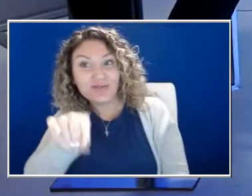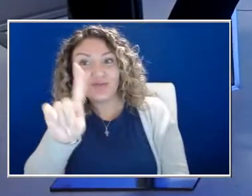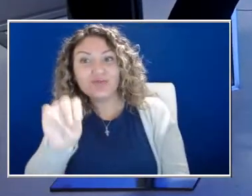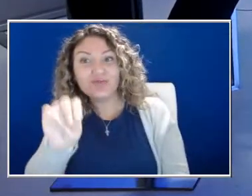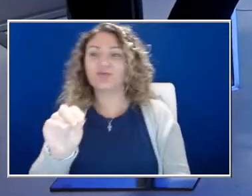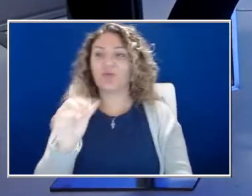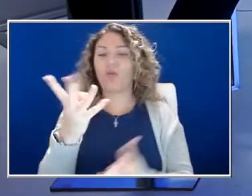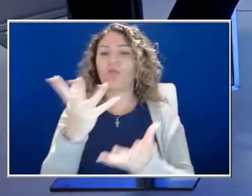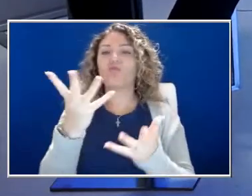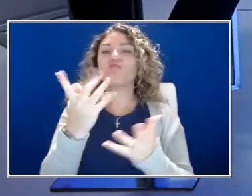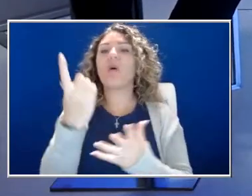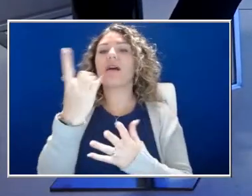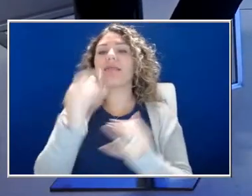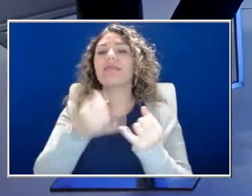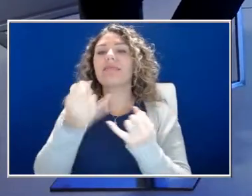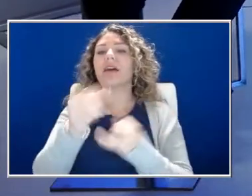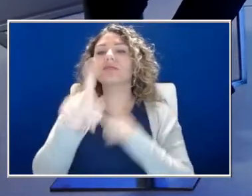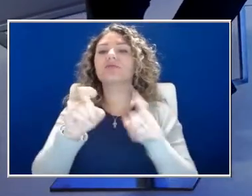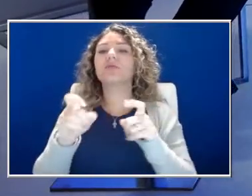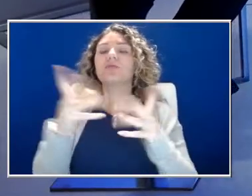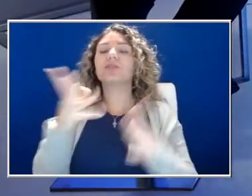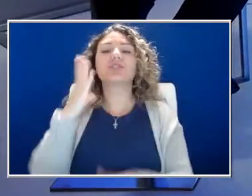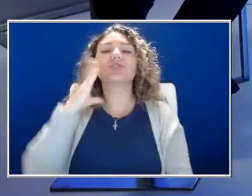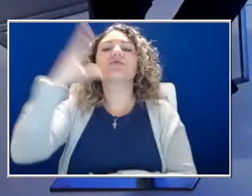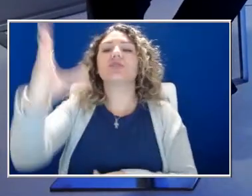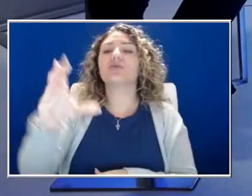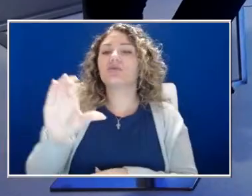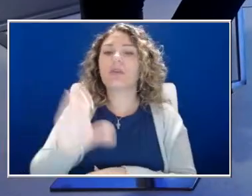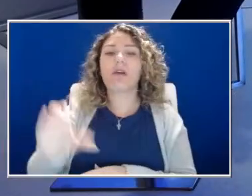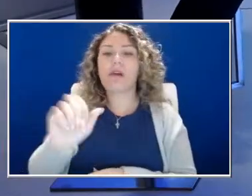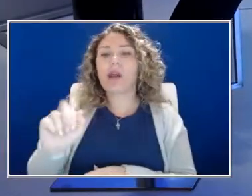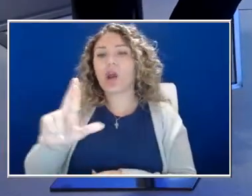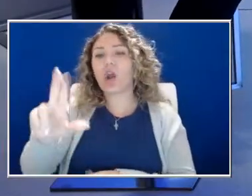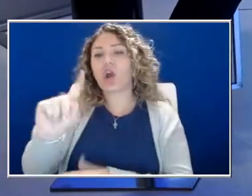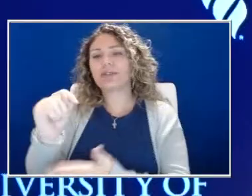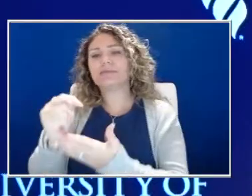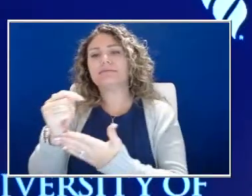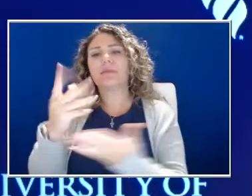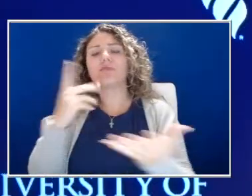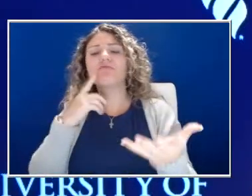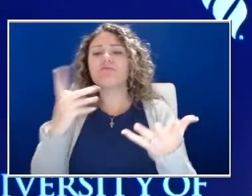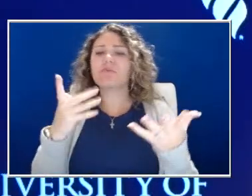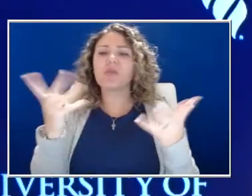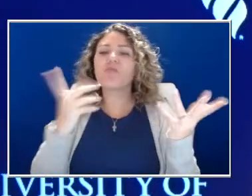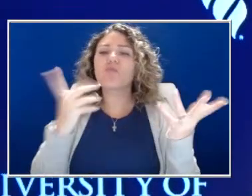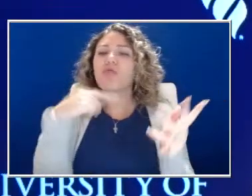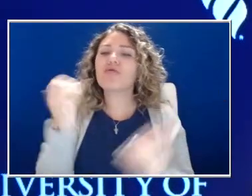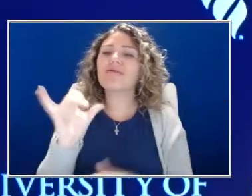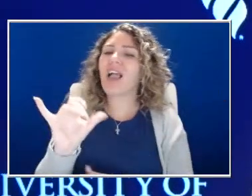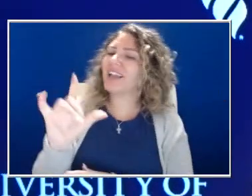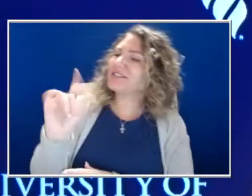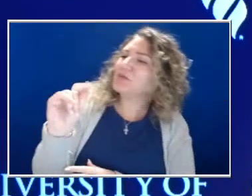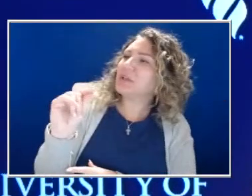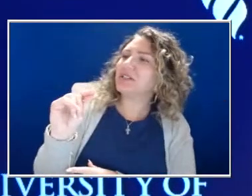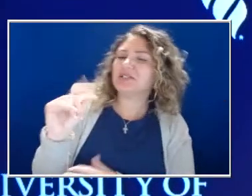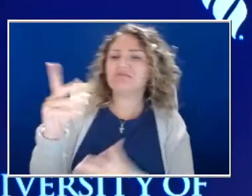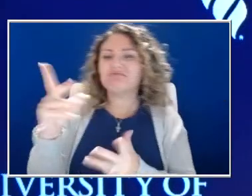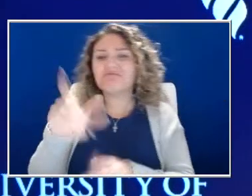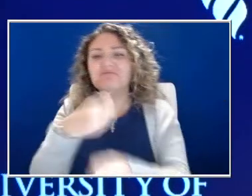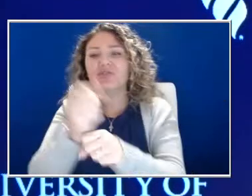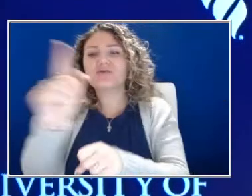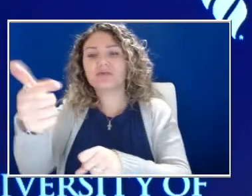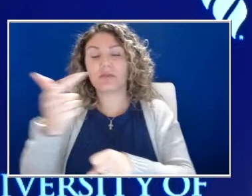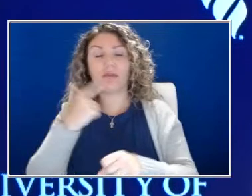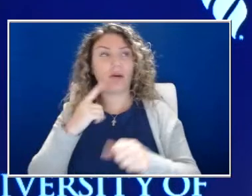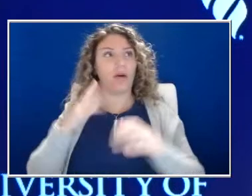What's the future of CAR T? Take us 10, 20 years down the road in your hopes. Absolutely. It's an extraordinary future. Already, we're just in